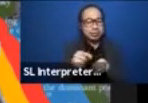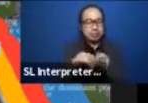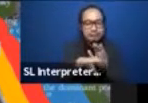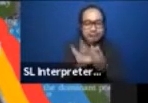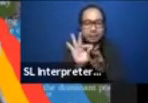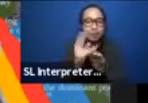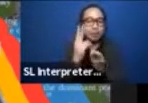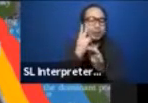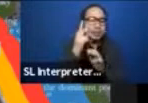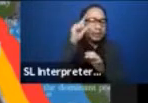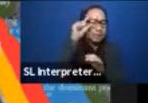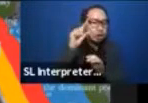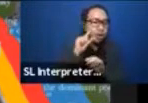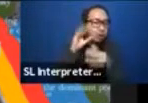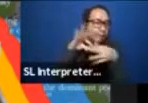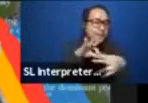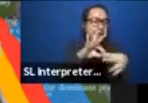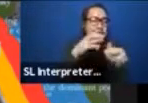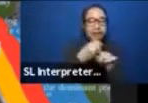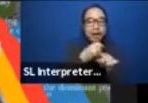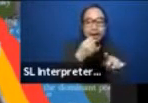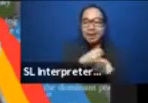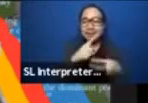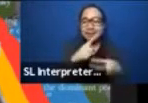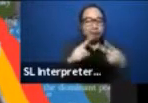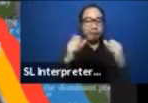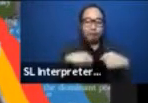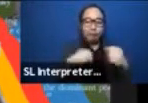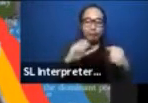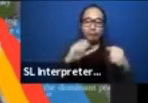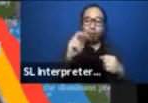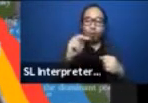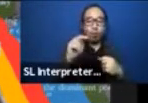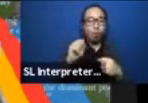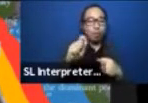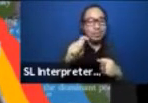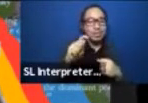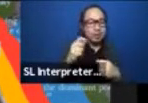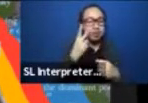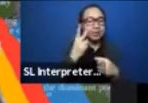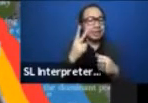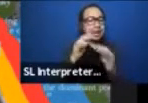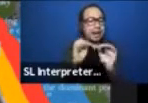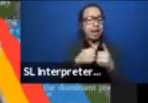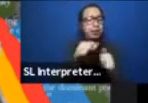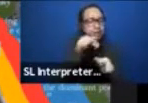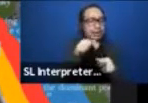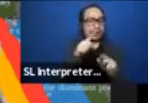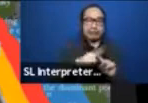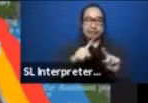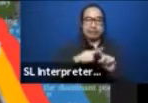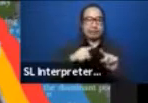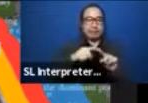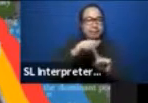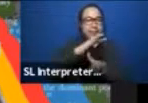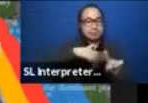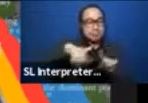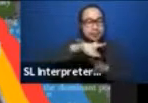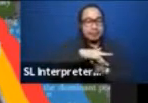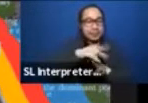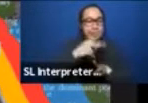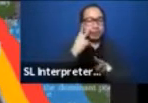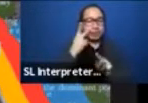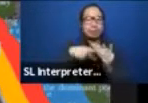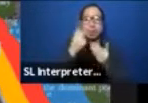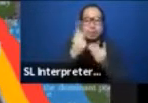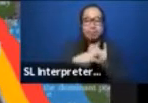things like consent, and to build those reflective spaces. Programming will have to account for that kind of